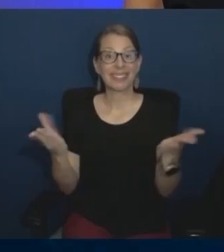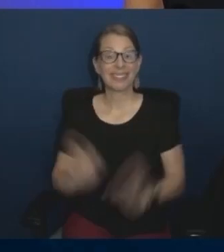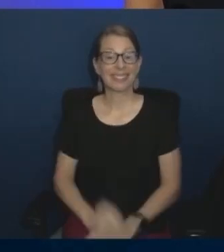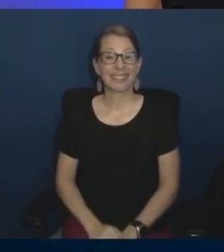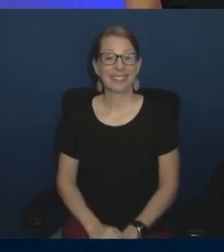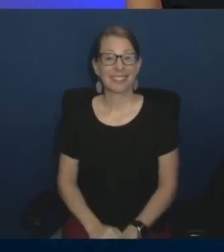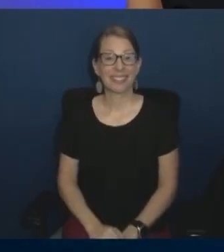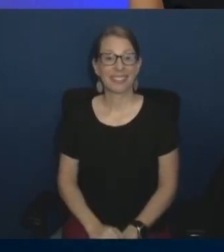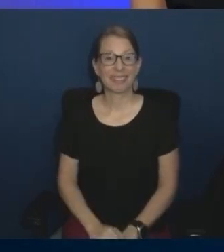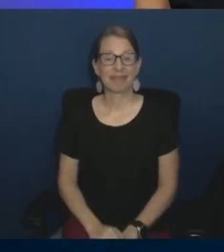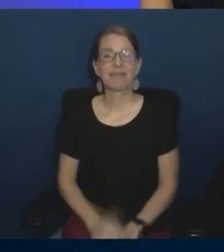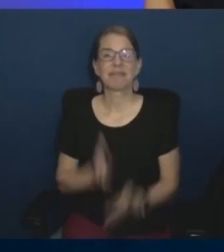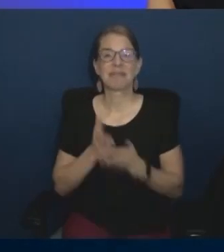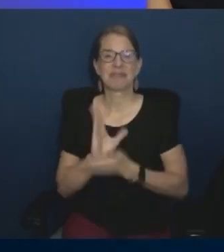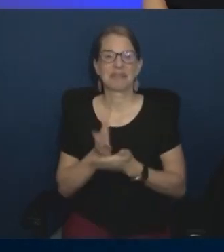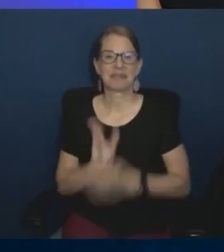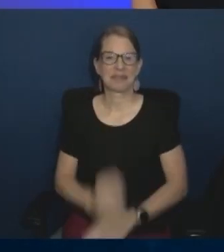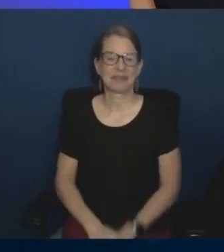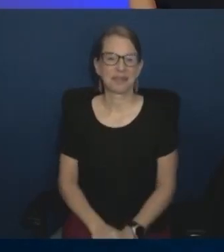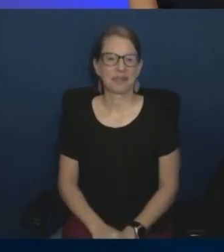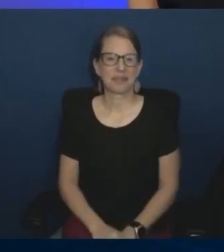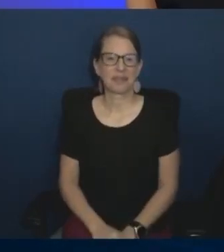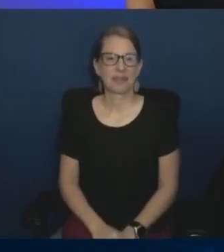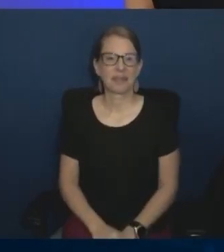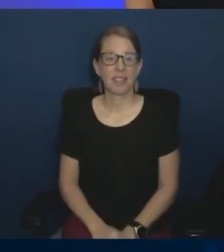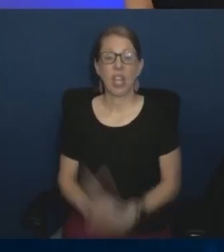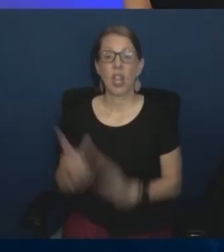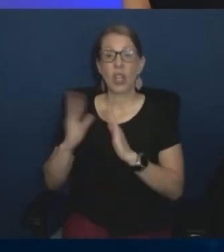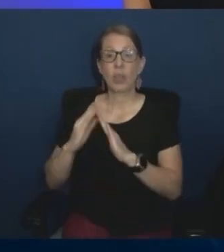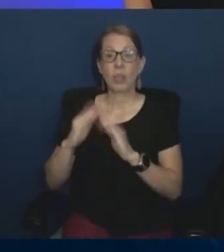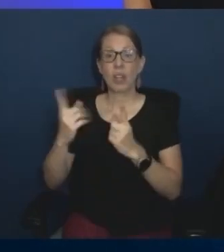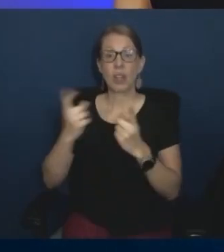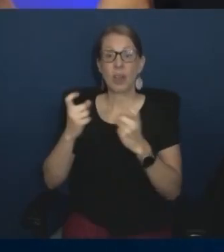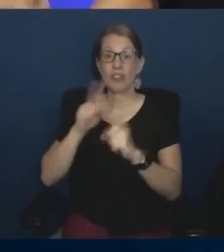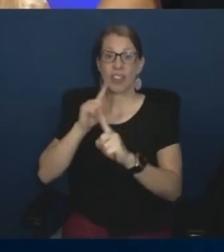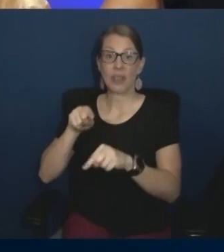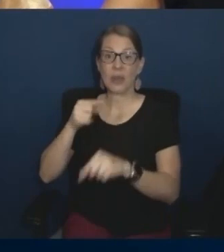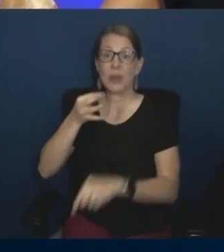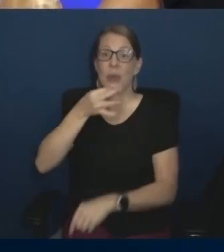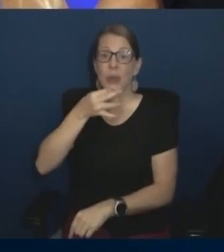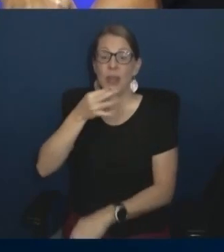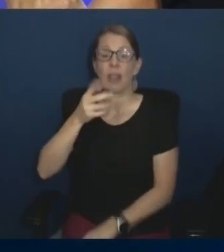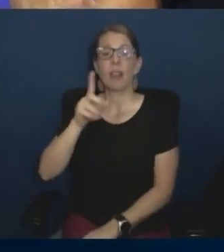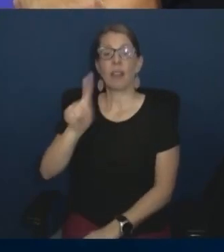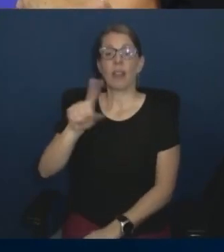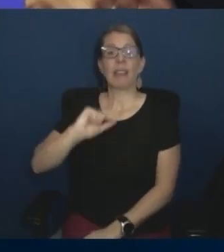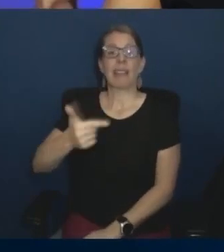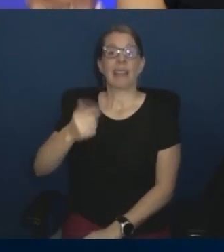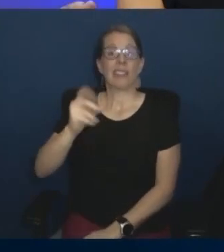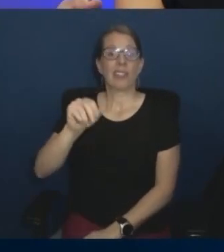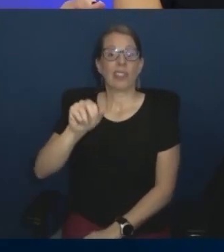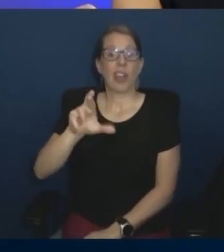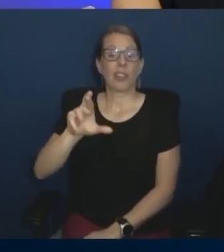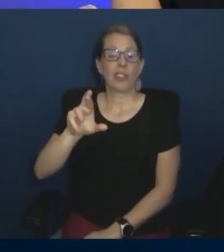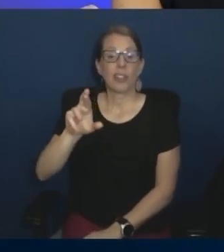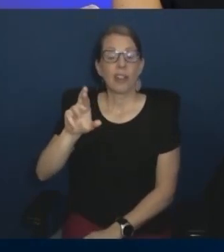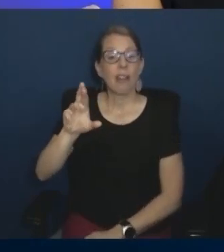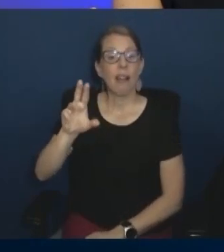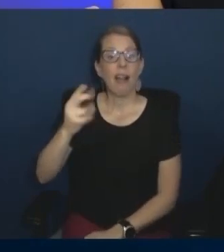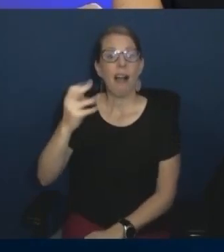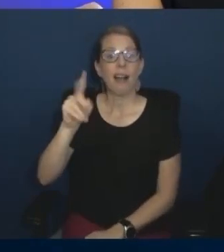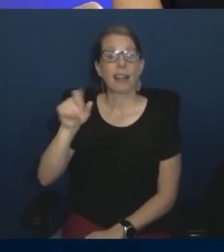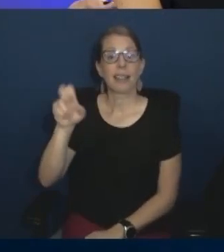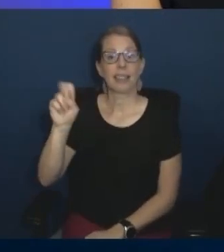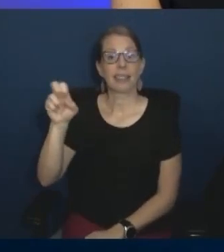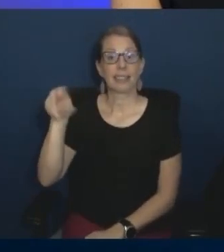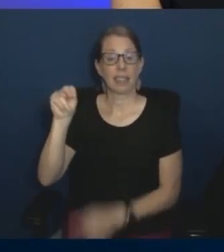All right, we are going to get to your community questions here in just a few moments. Dr. Hawkinson, really quick though, a couple of questions often come in about your numbers